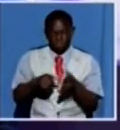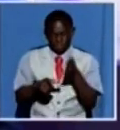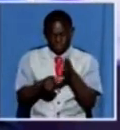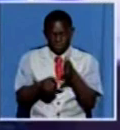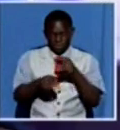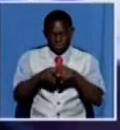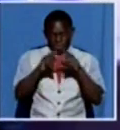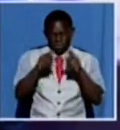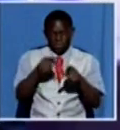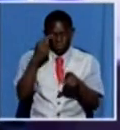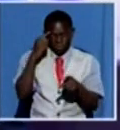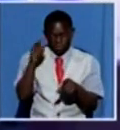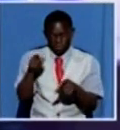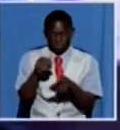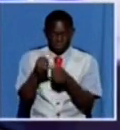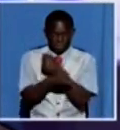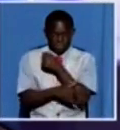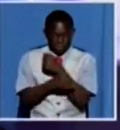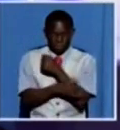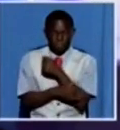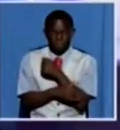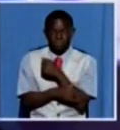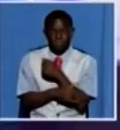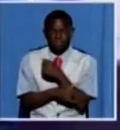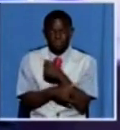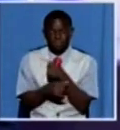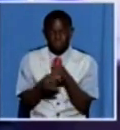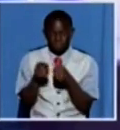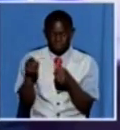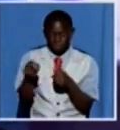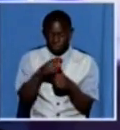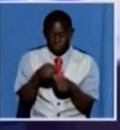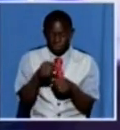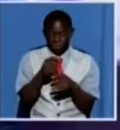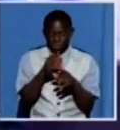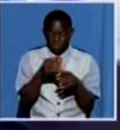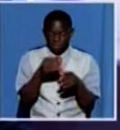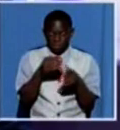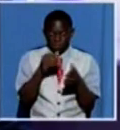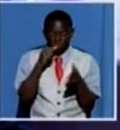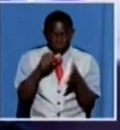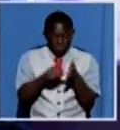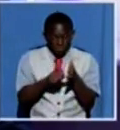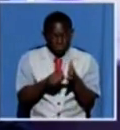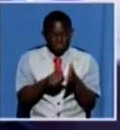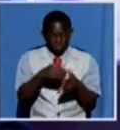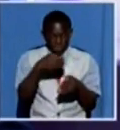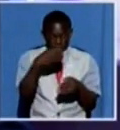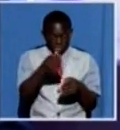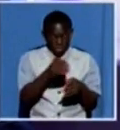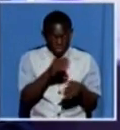bid, and then later it went to the public, advertised for a period of 30 days as prescribed in the